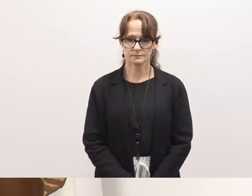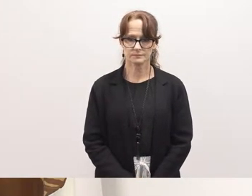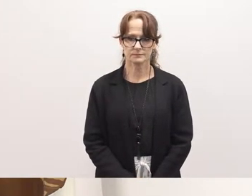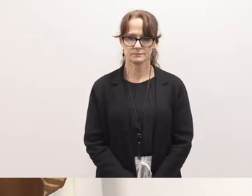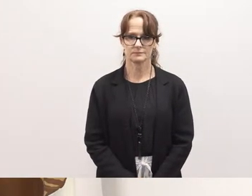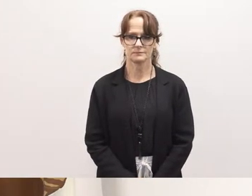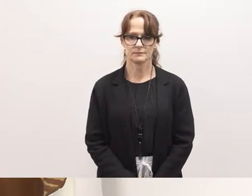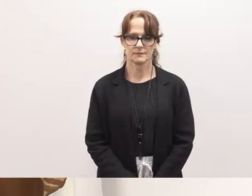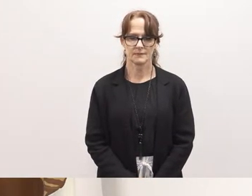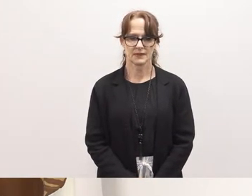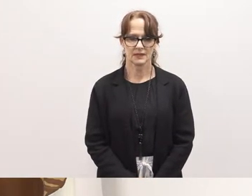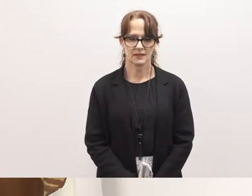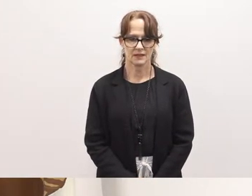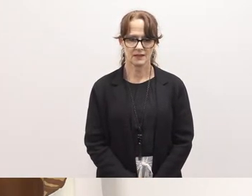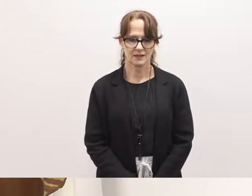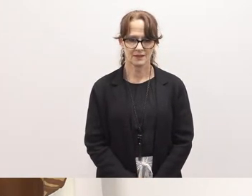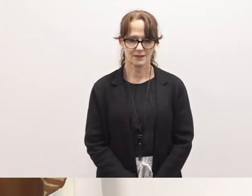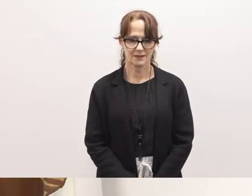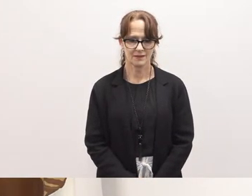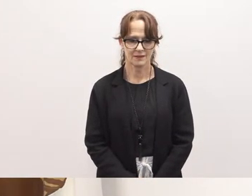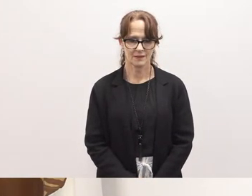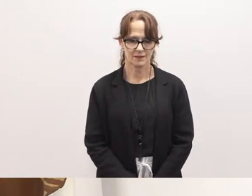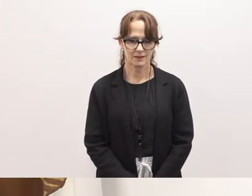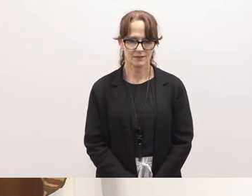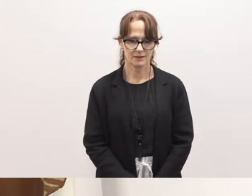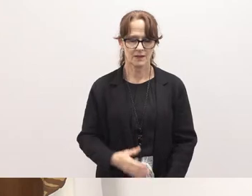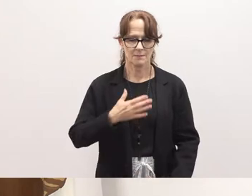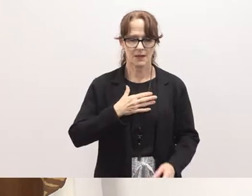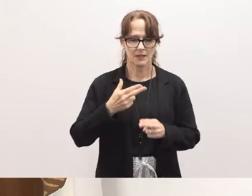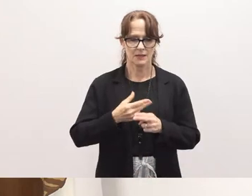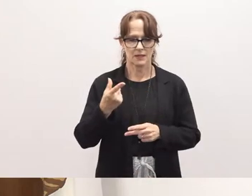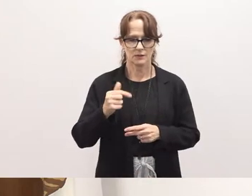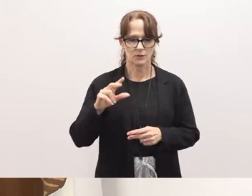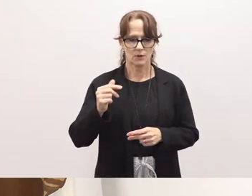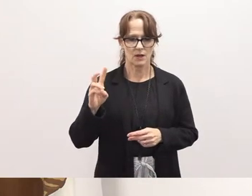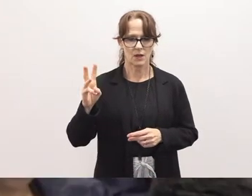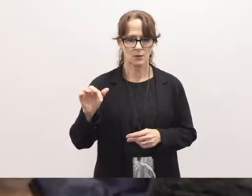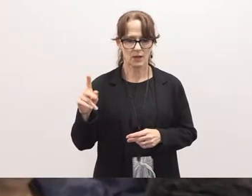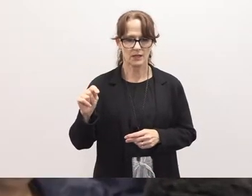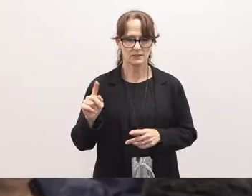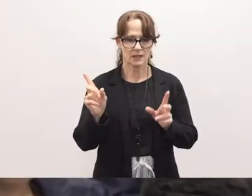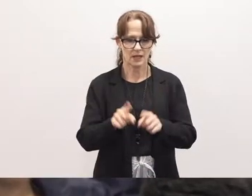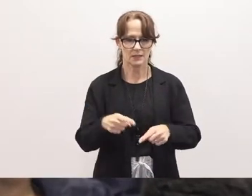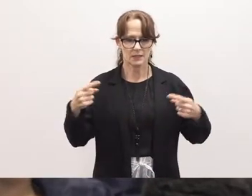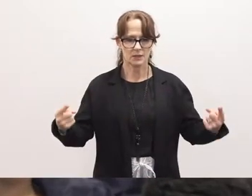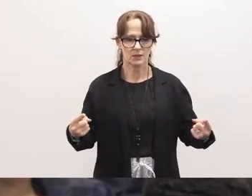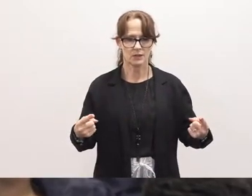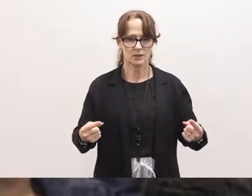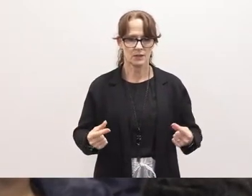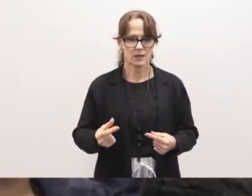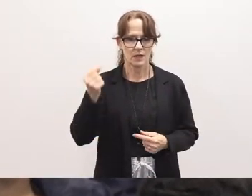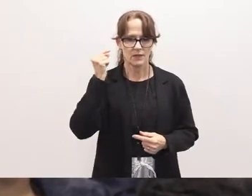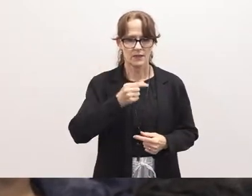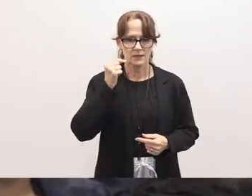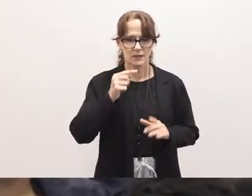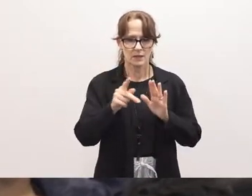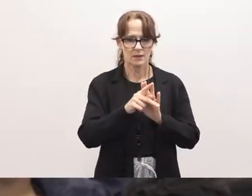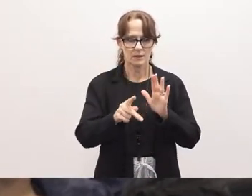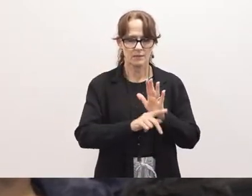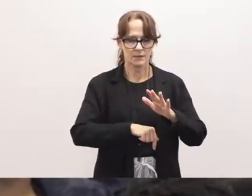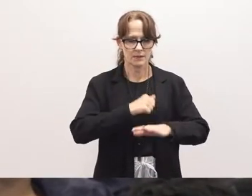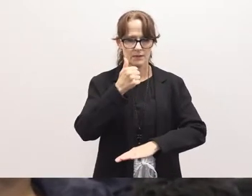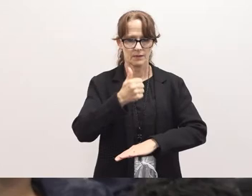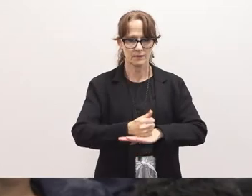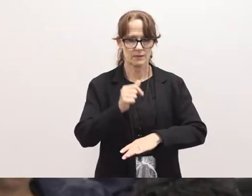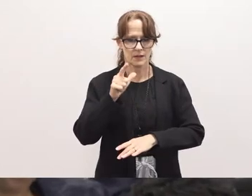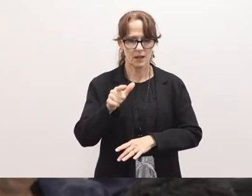Looking for my full name. My name is Greg West, and I'm here because I strongly disagree with the gender policies being implemented